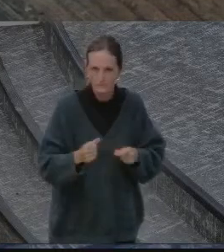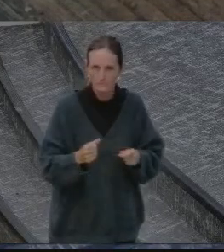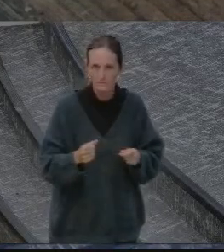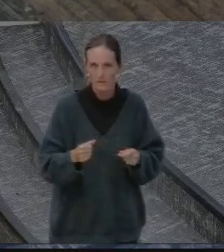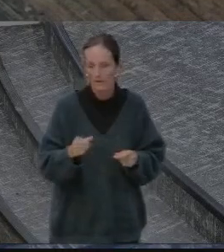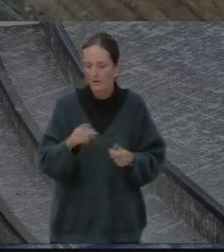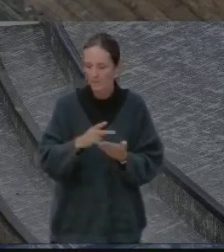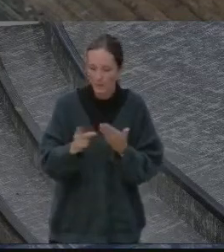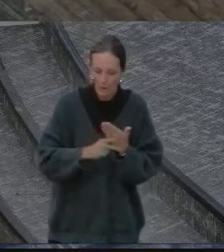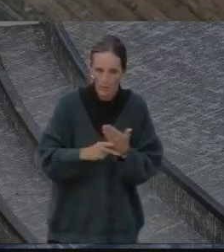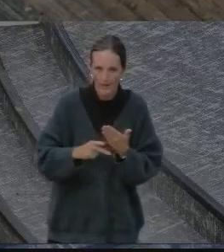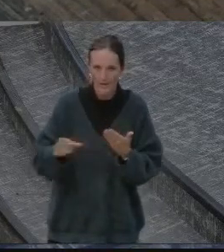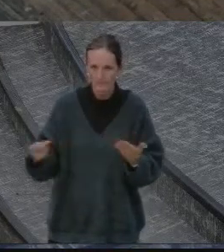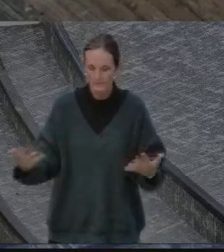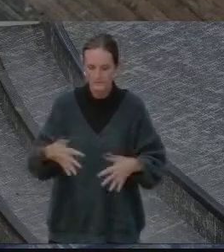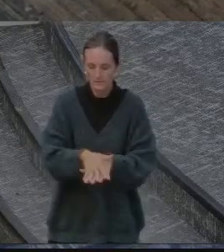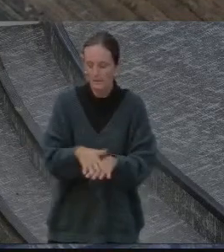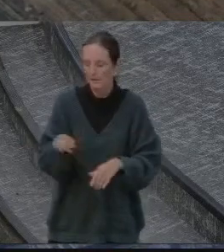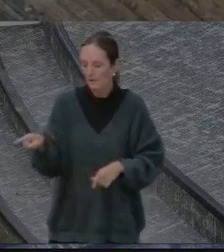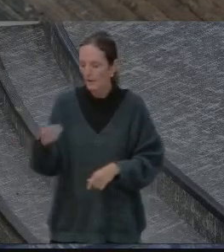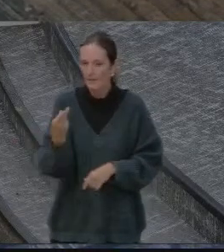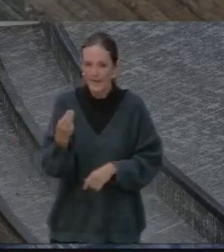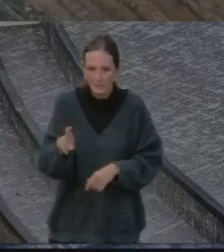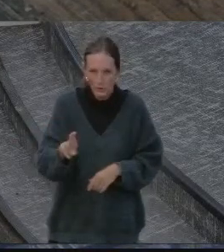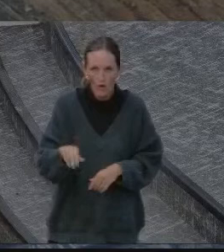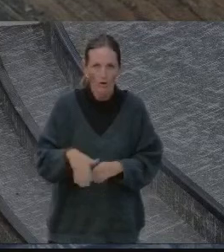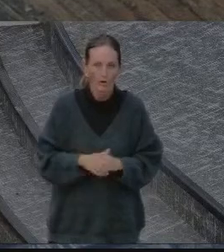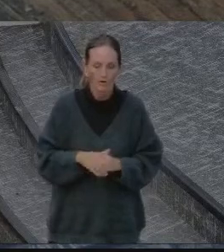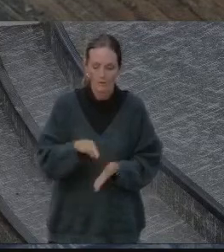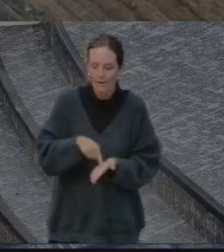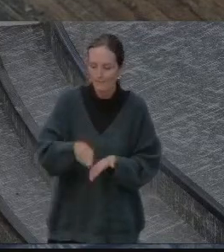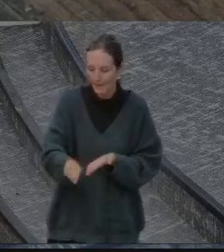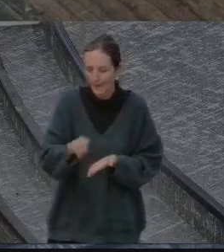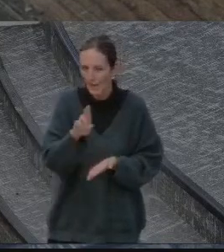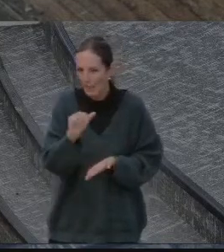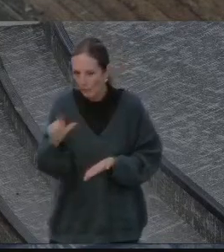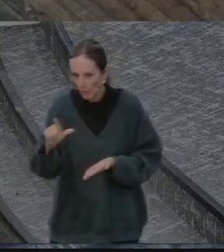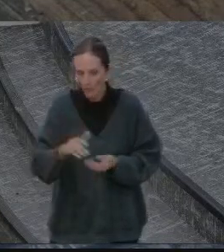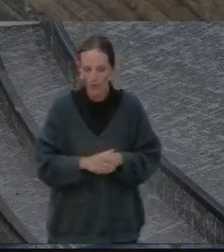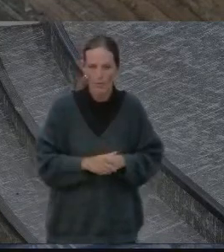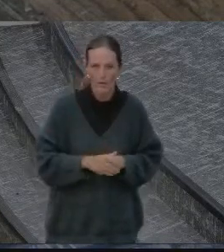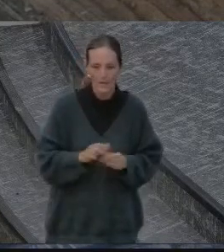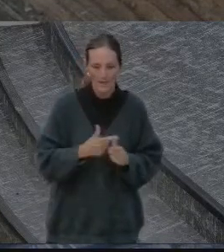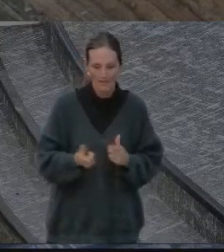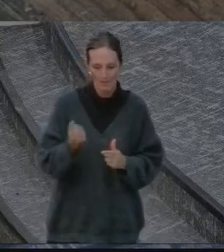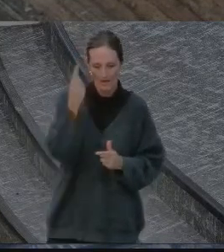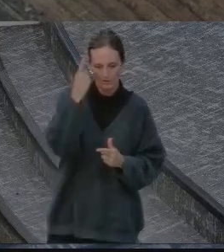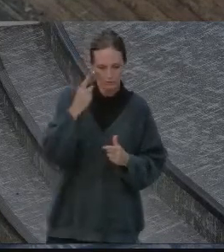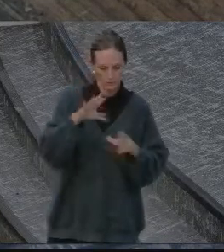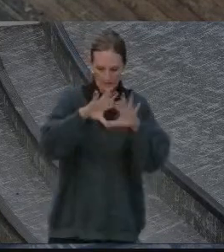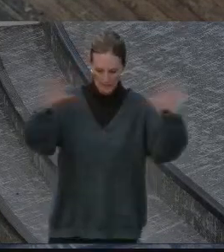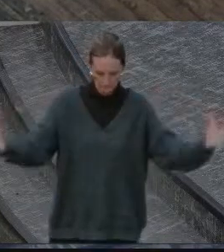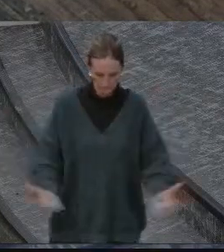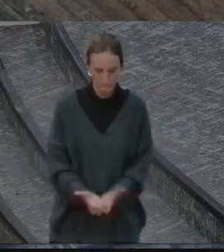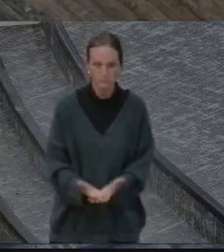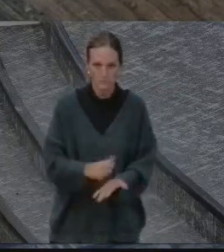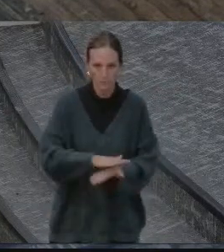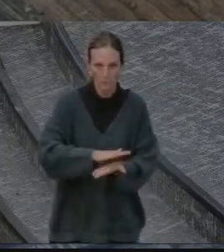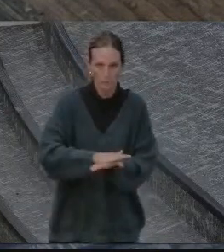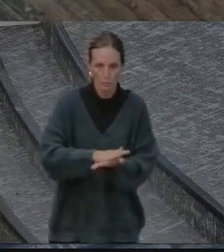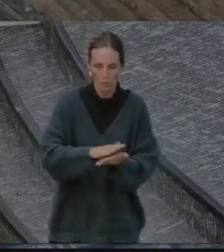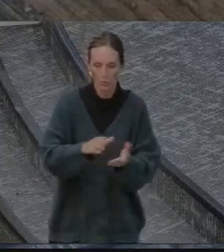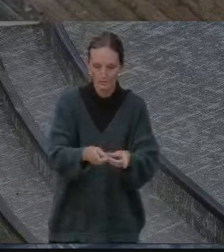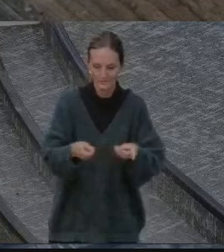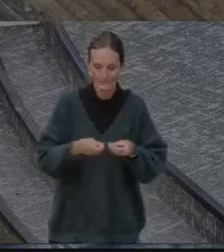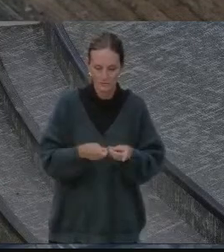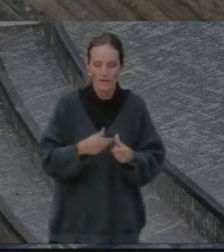HR, payroll, just to get an understanding of what controls there are in the school district and gaining an understanding of the entity. We